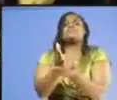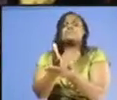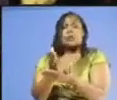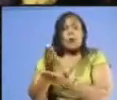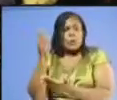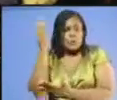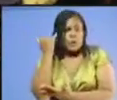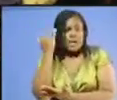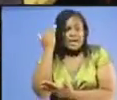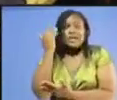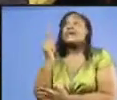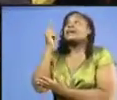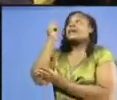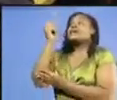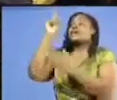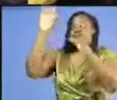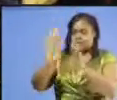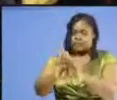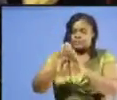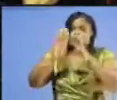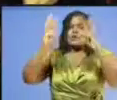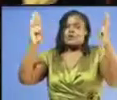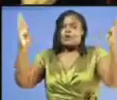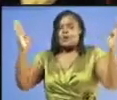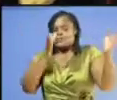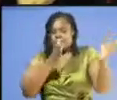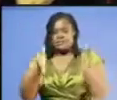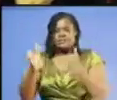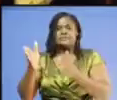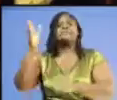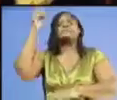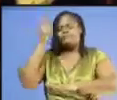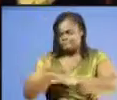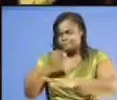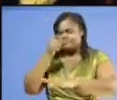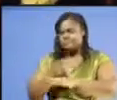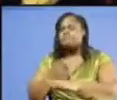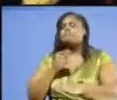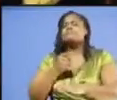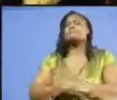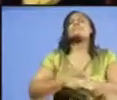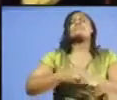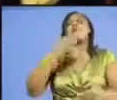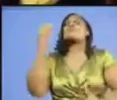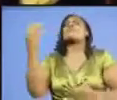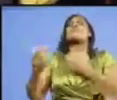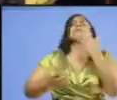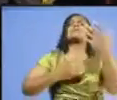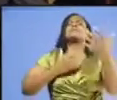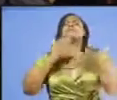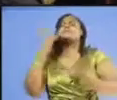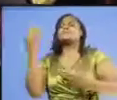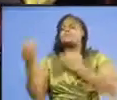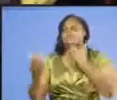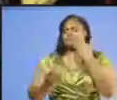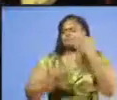Don't give up, don't give in. He'll make a way. Out on time. Young man, he'll make a way. Oh, young lady, he'll make a